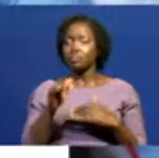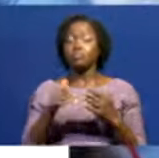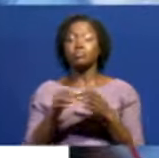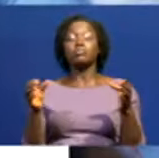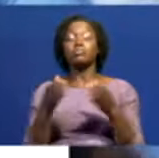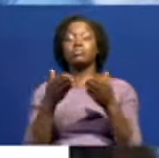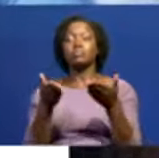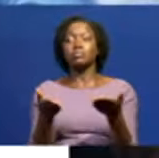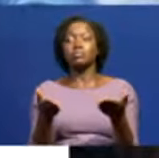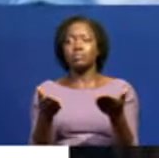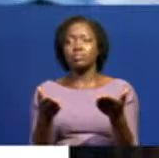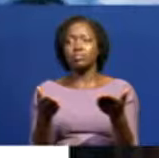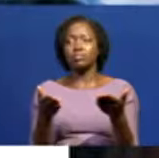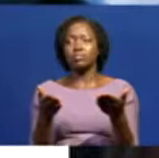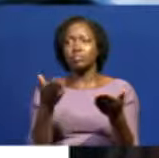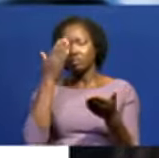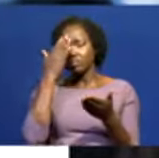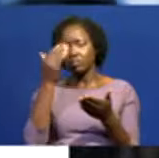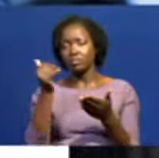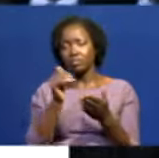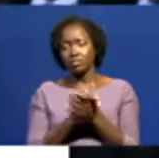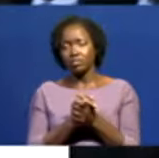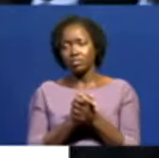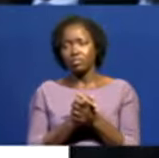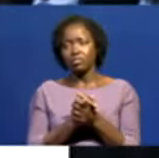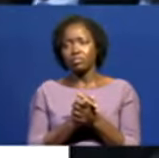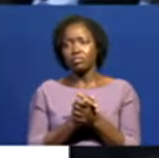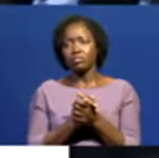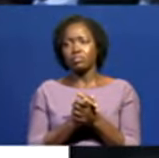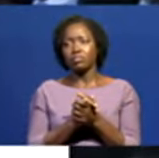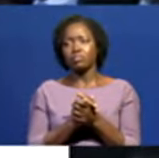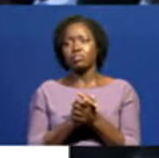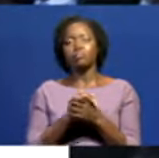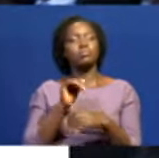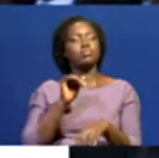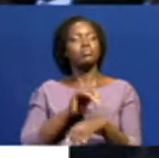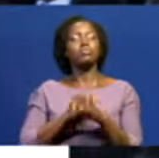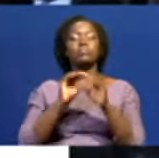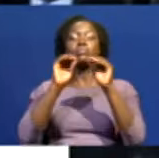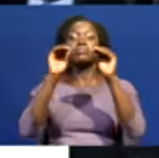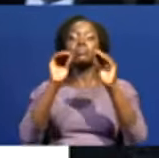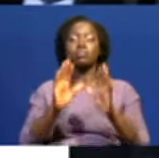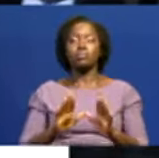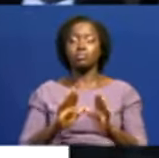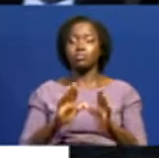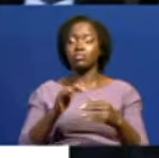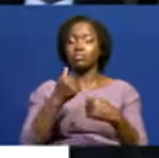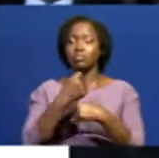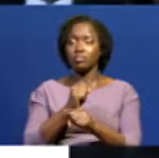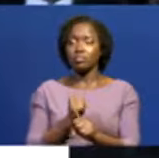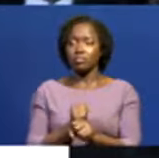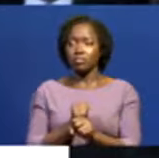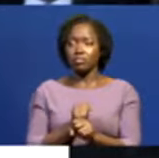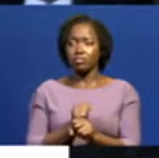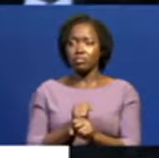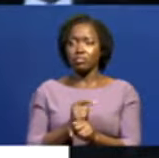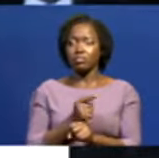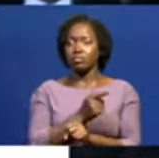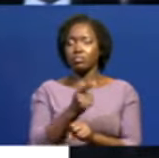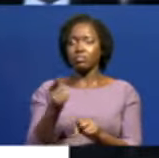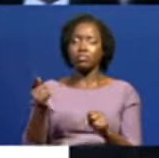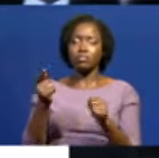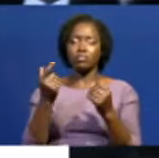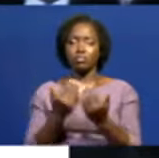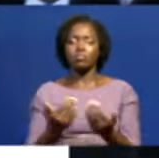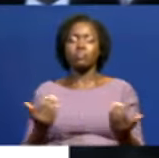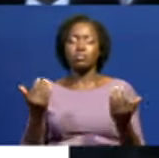here because of productive teachers who made those pupils and